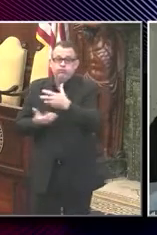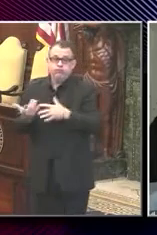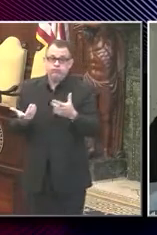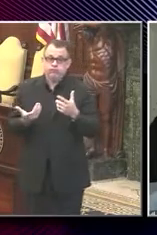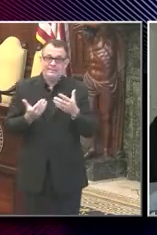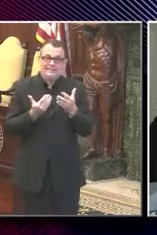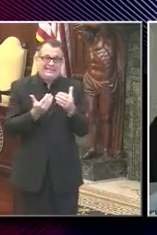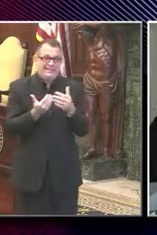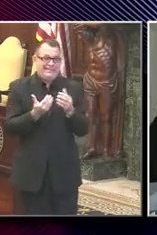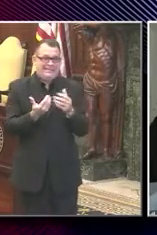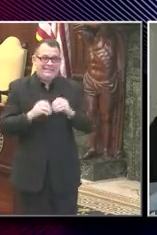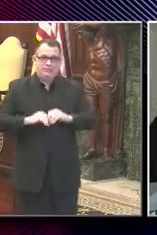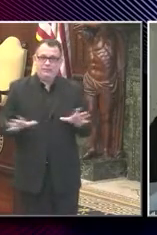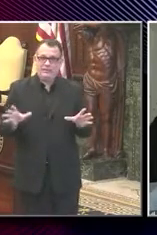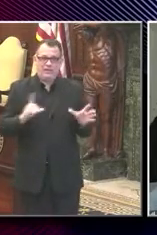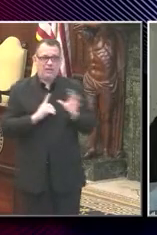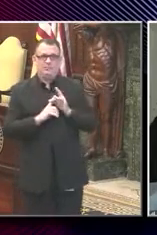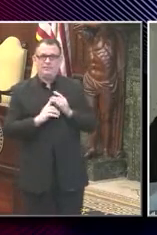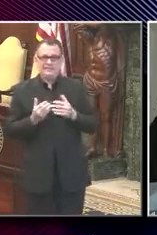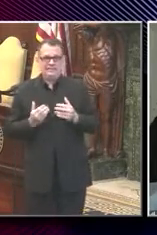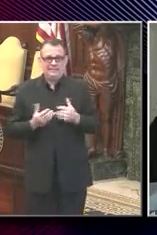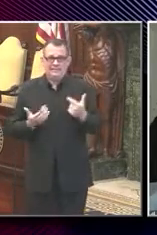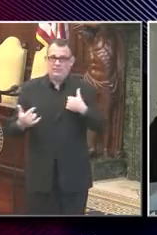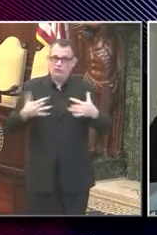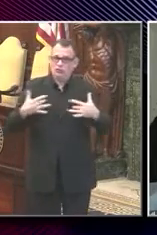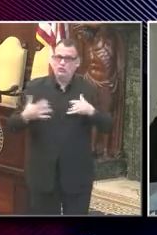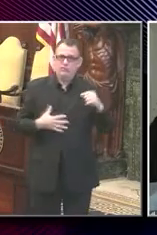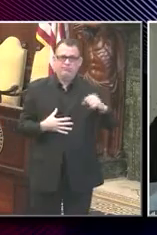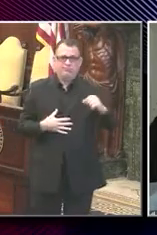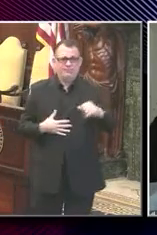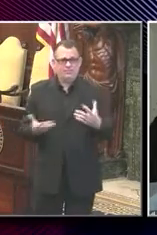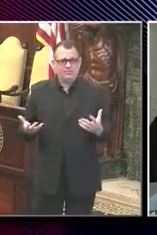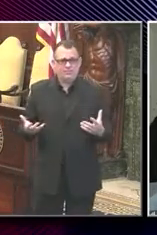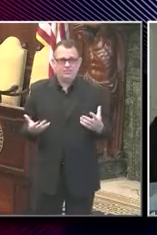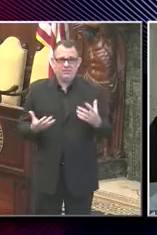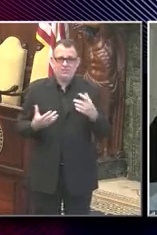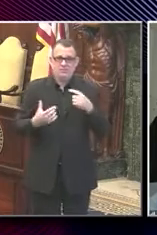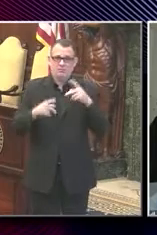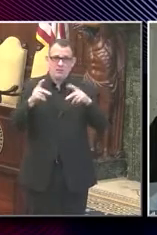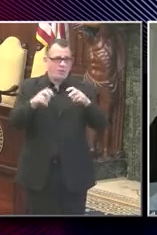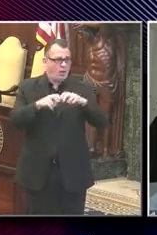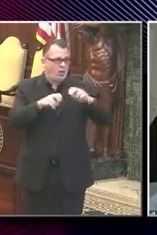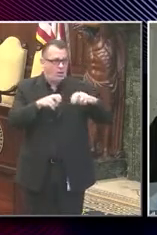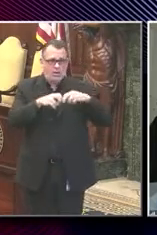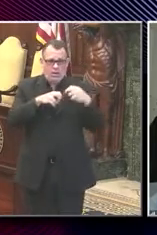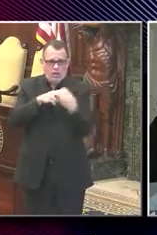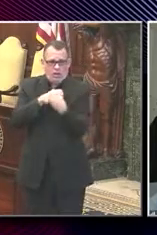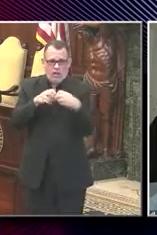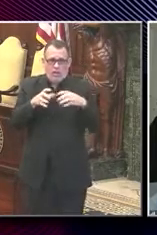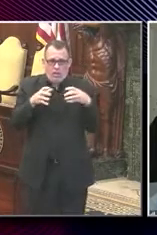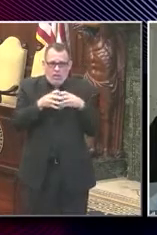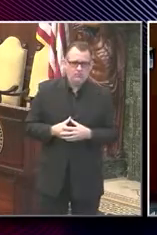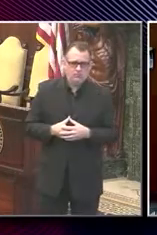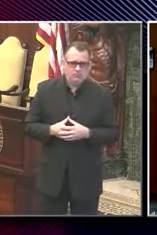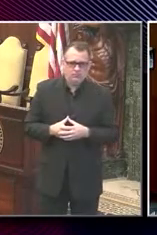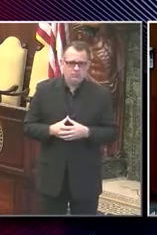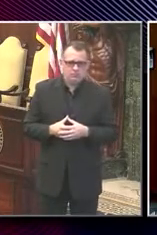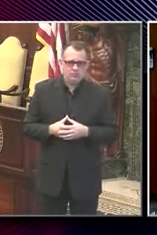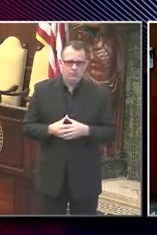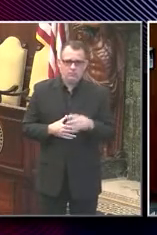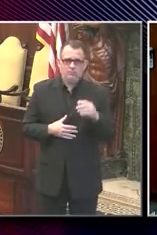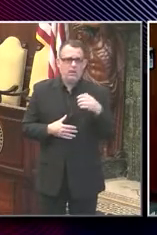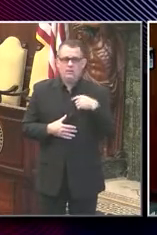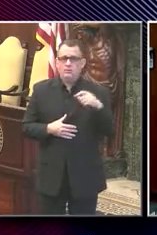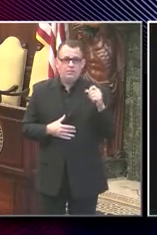outside probably have a lower risk than people inside, but certainly if people are near each other outside, not wearing masks, there's some risk of spread. SEPTA